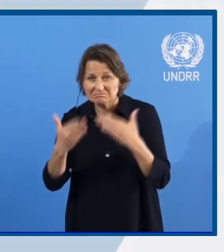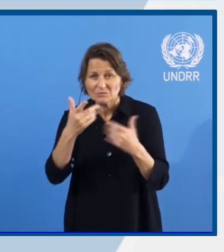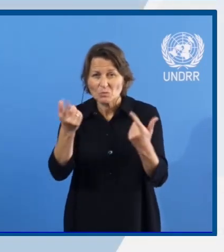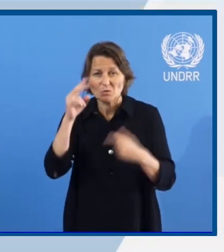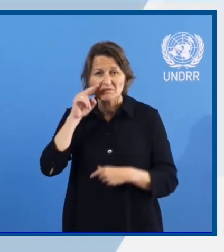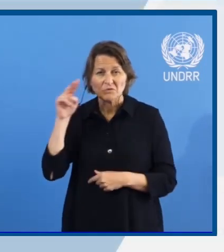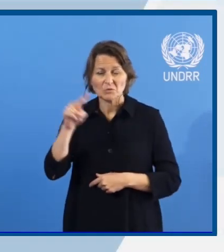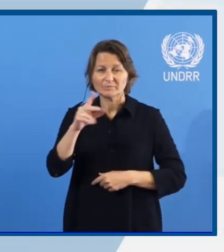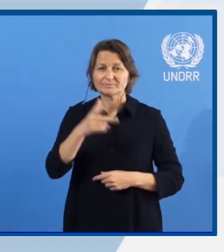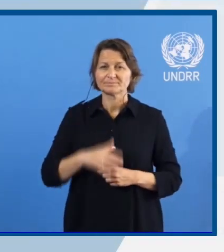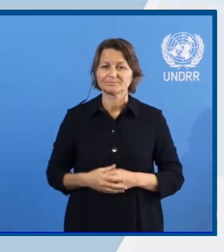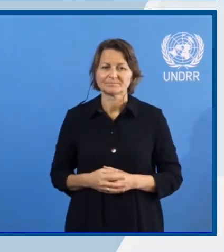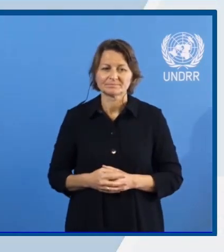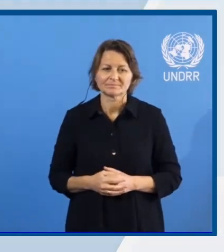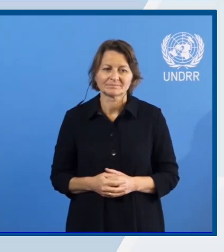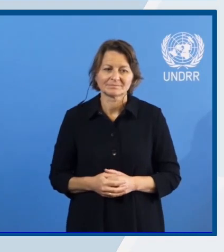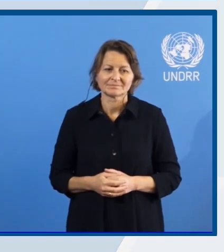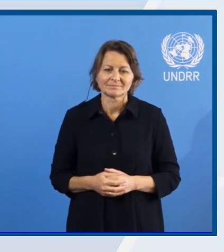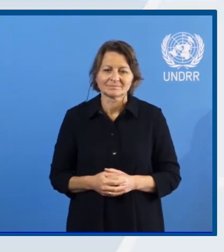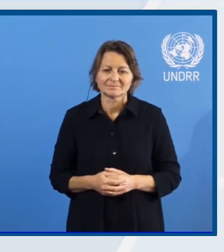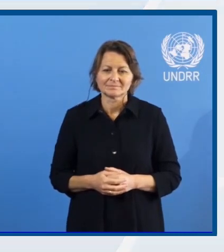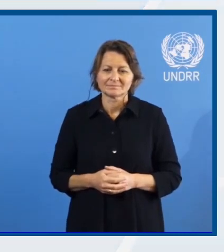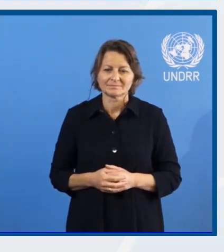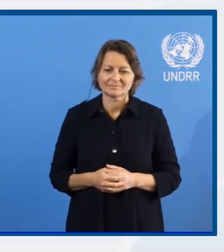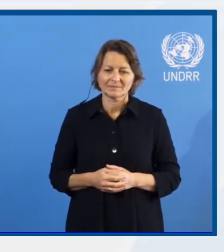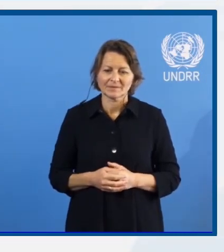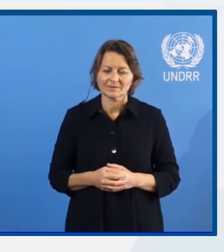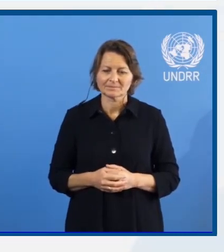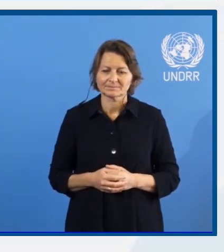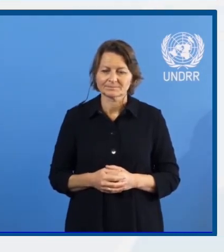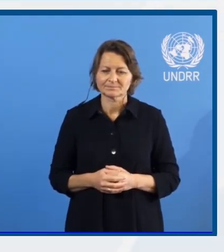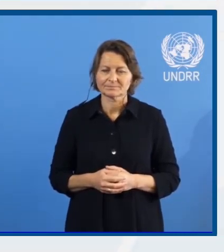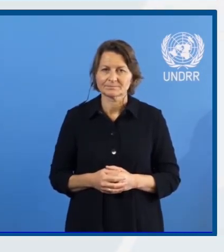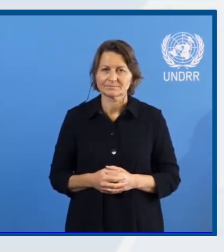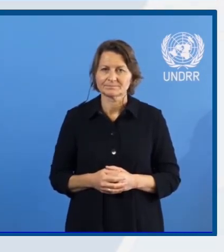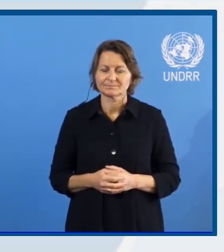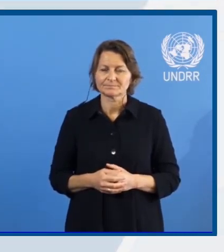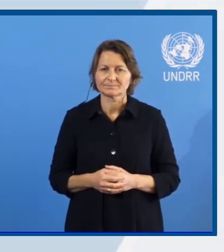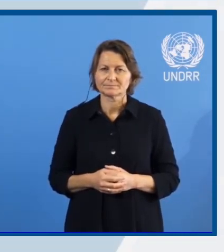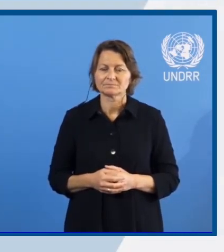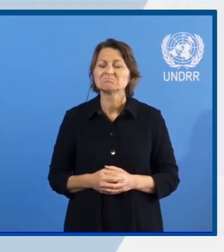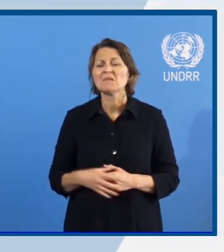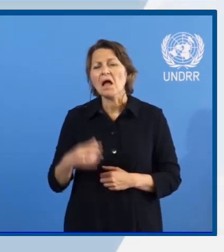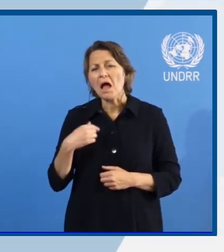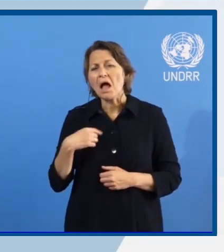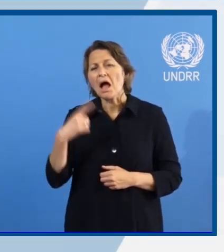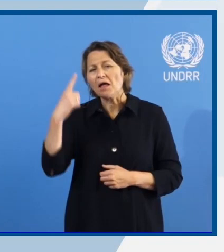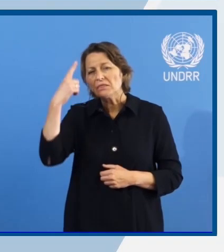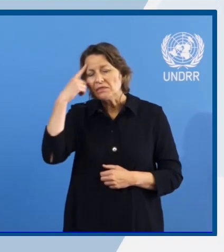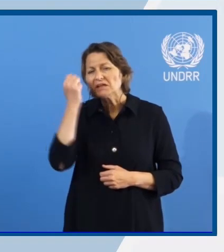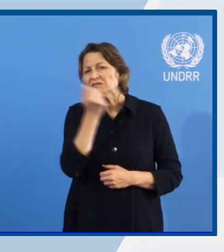Sure. Well, I think that, like several financing institutions,